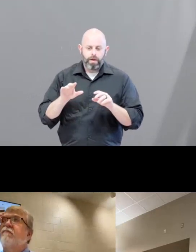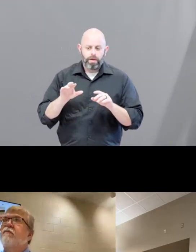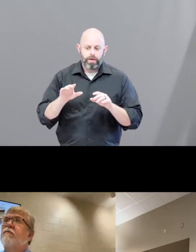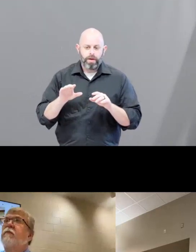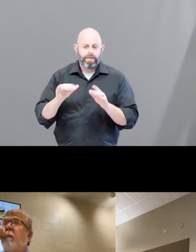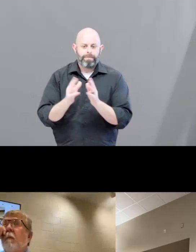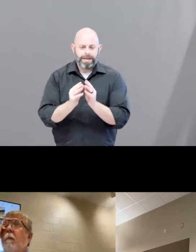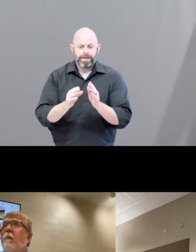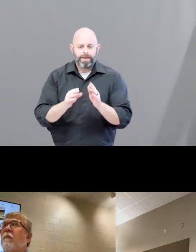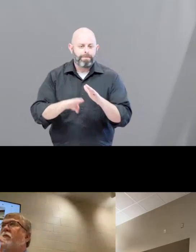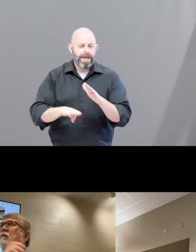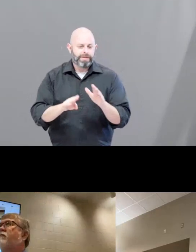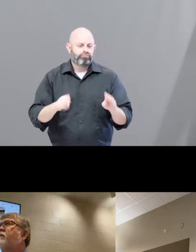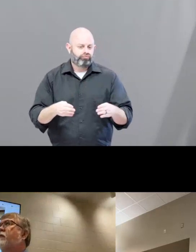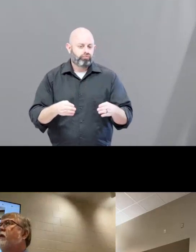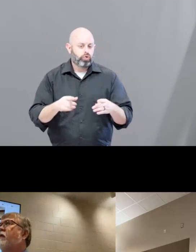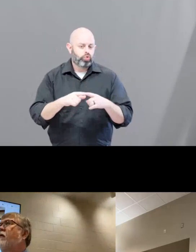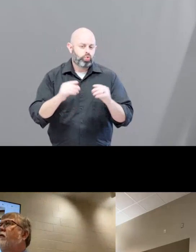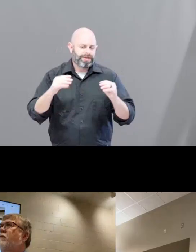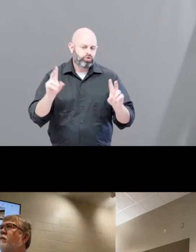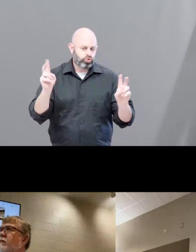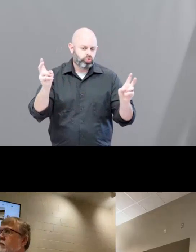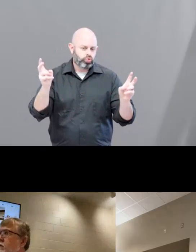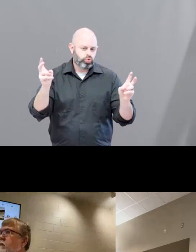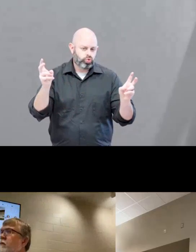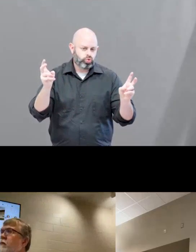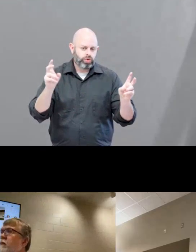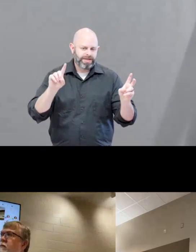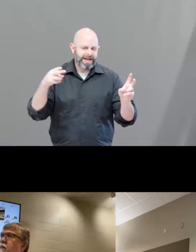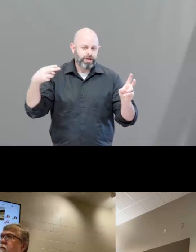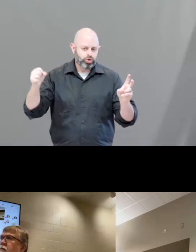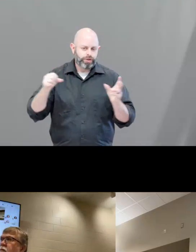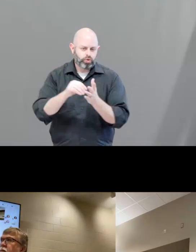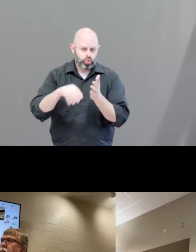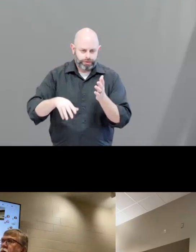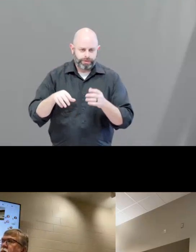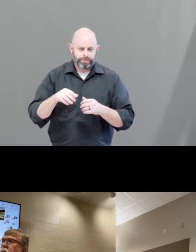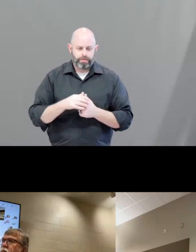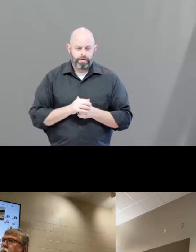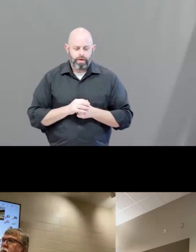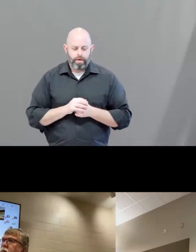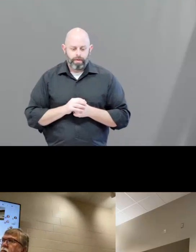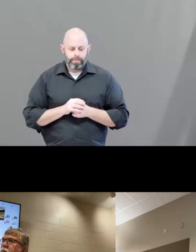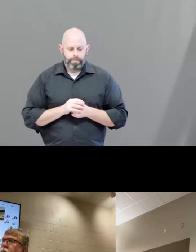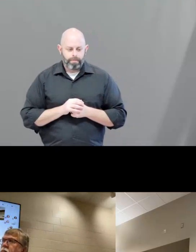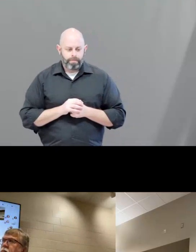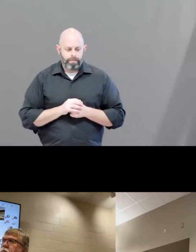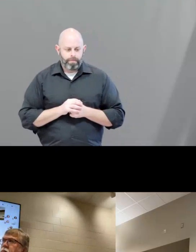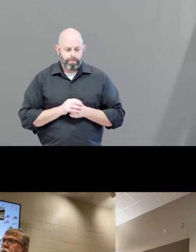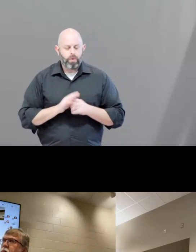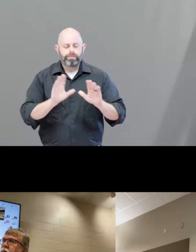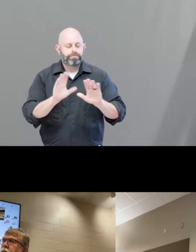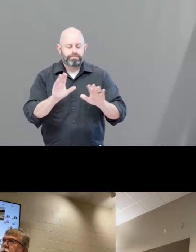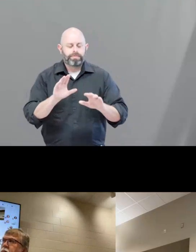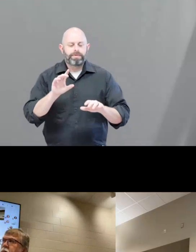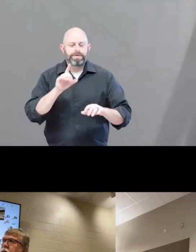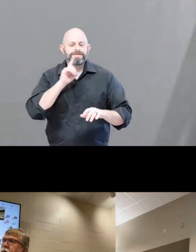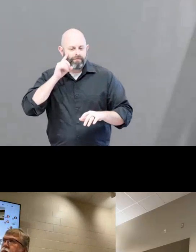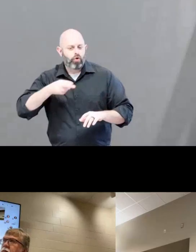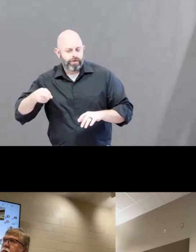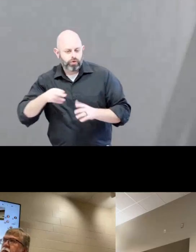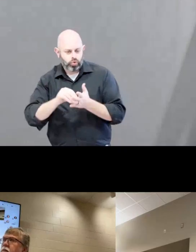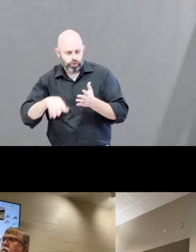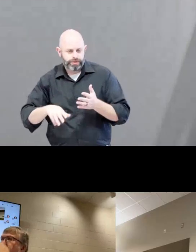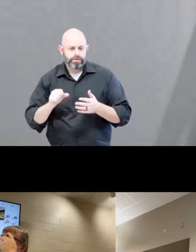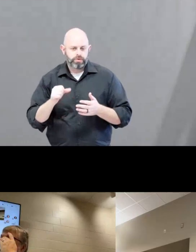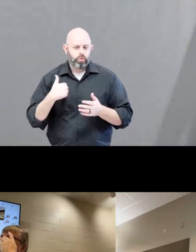basically geared towards teachers of DHH students. So we're hoping to just